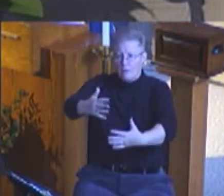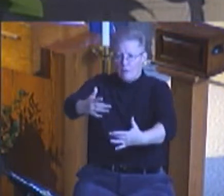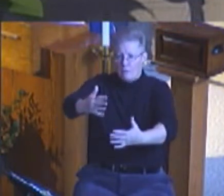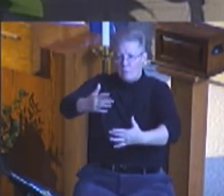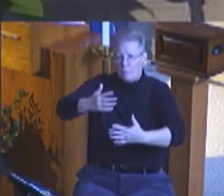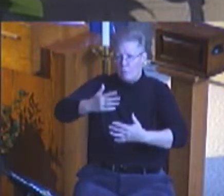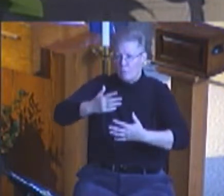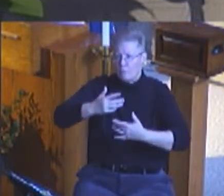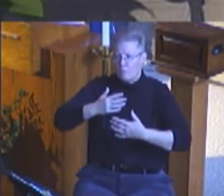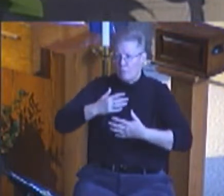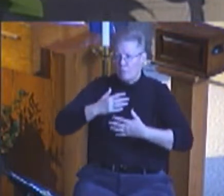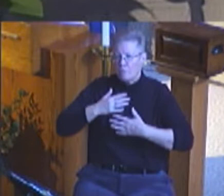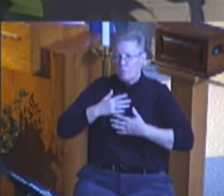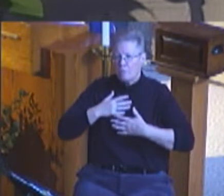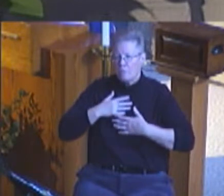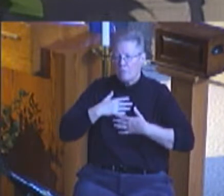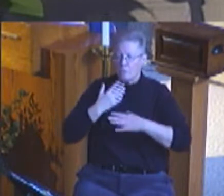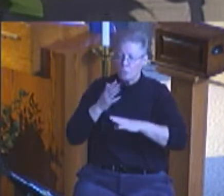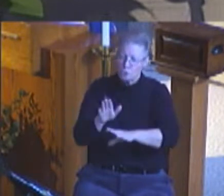breath.